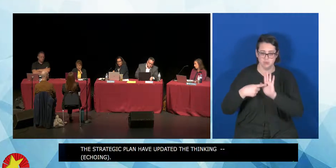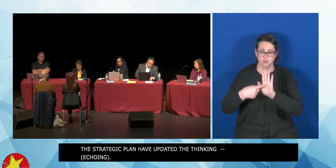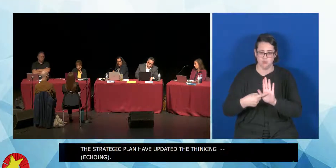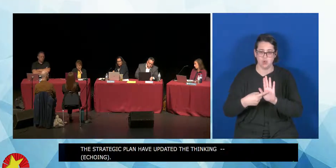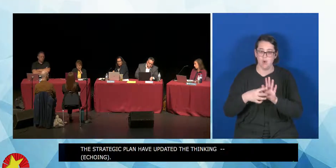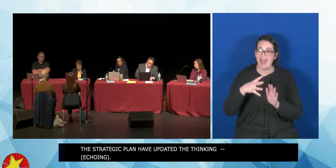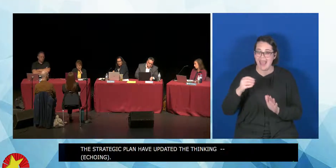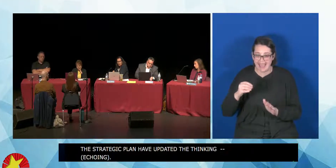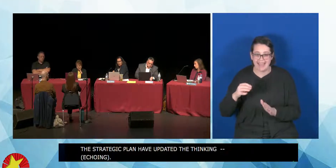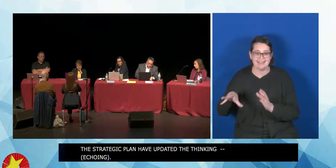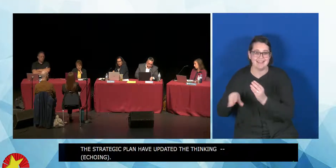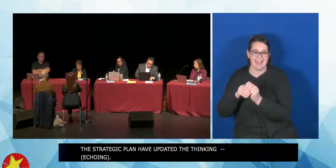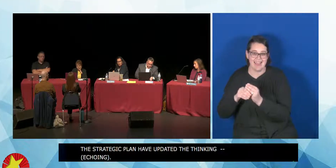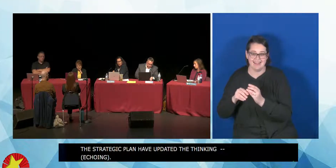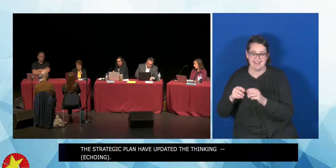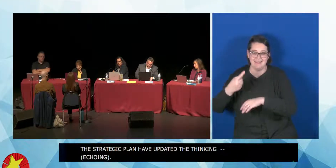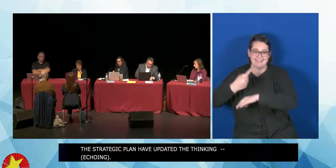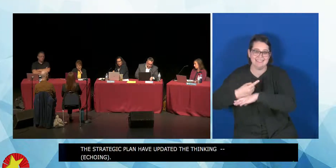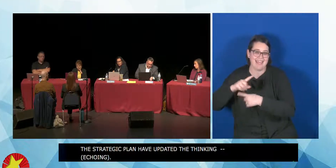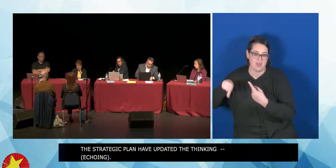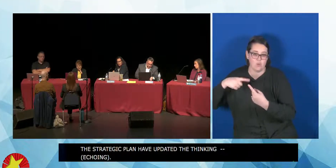when it was changed.